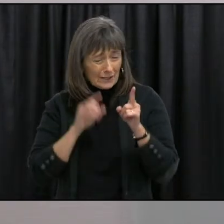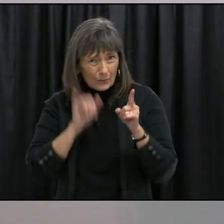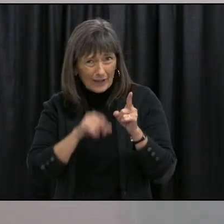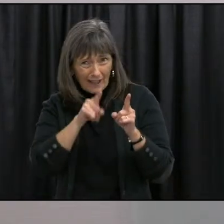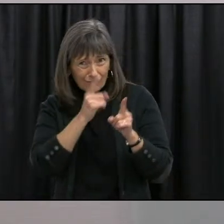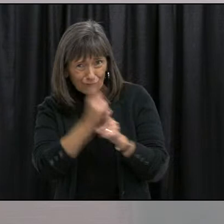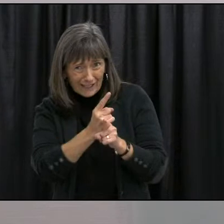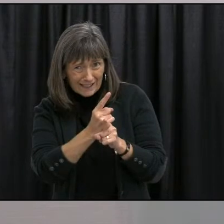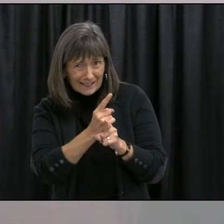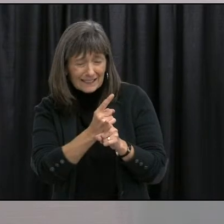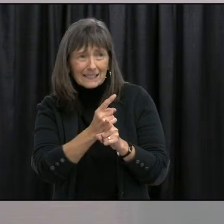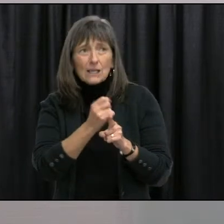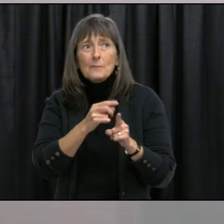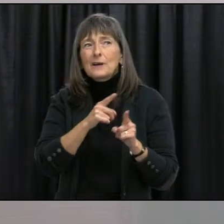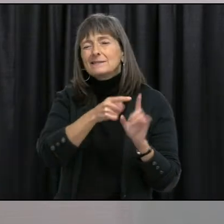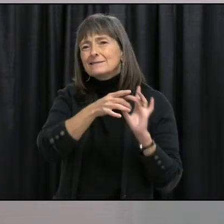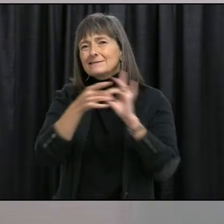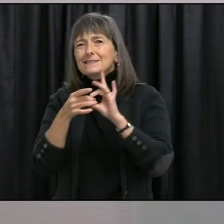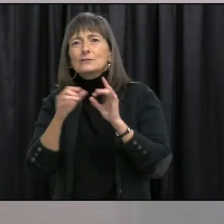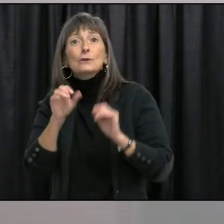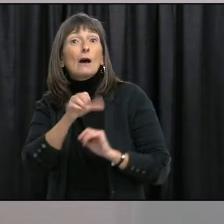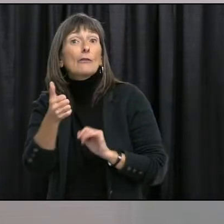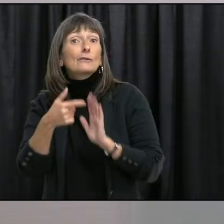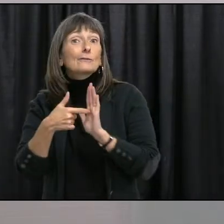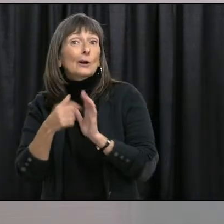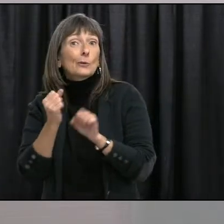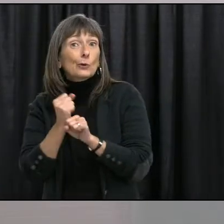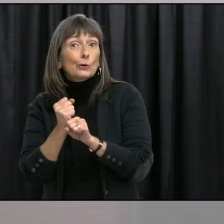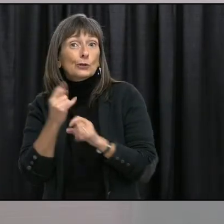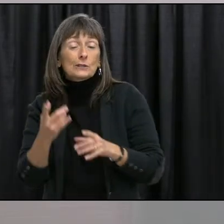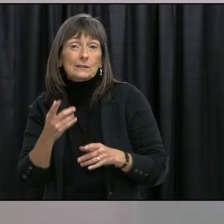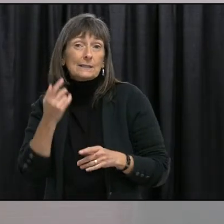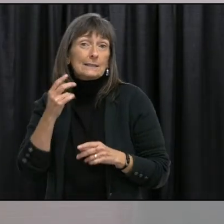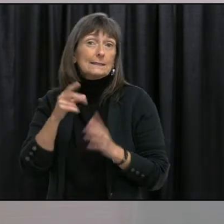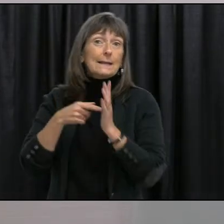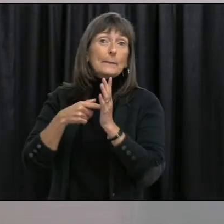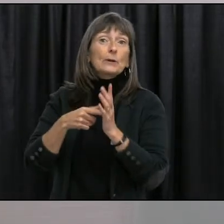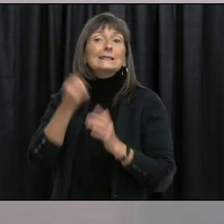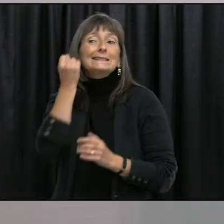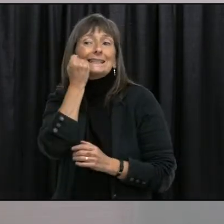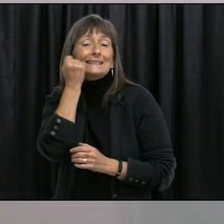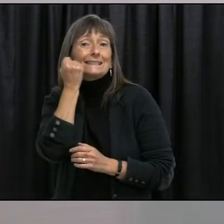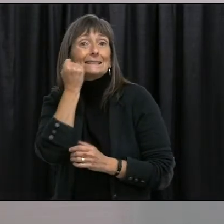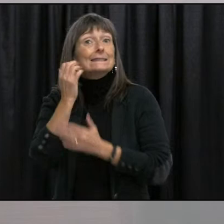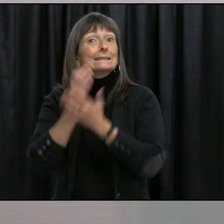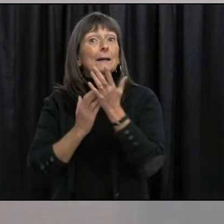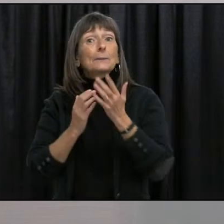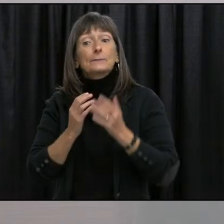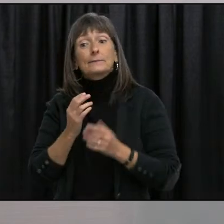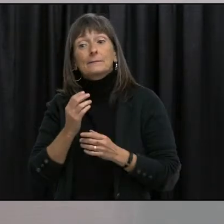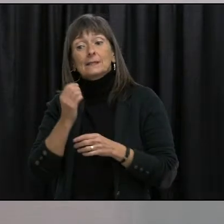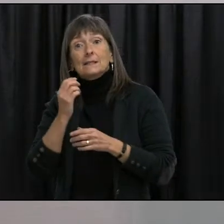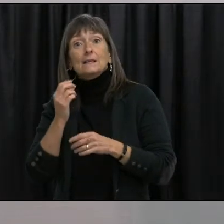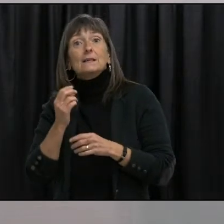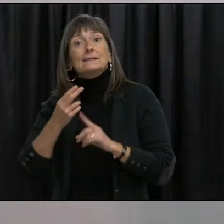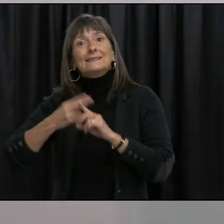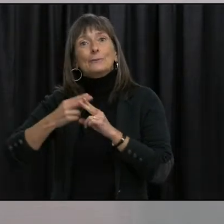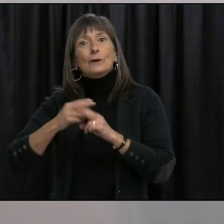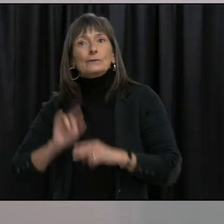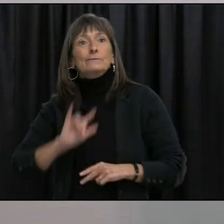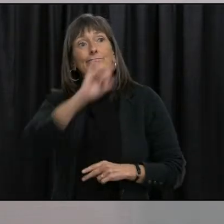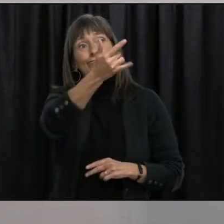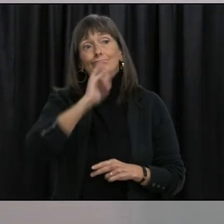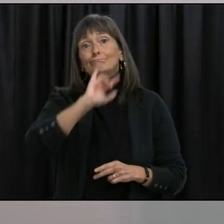something even specific like dentists. We know that typically fly-in dentists have happened in northern regions, but is it necessary